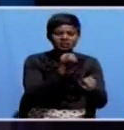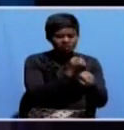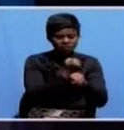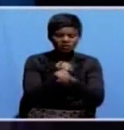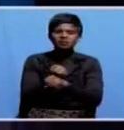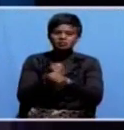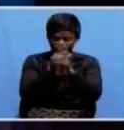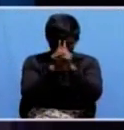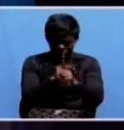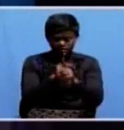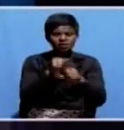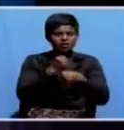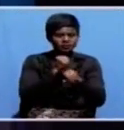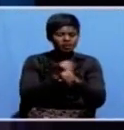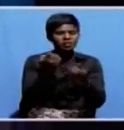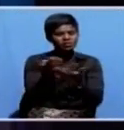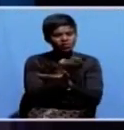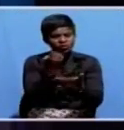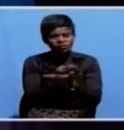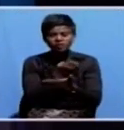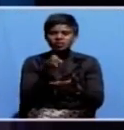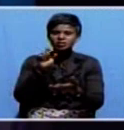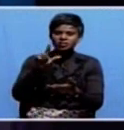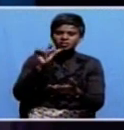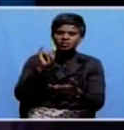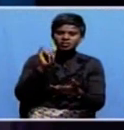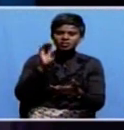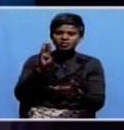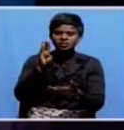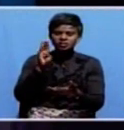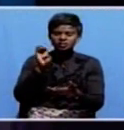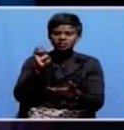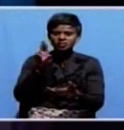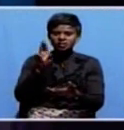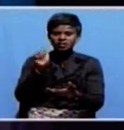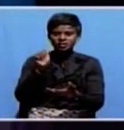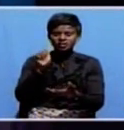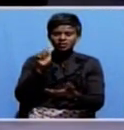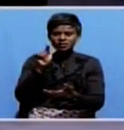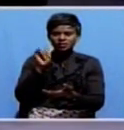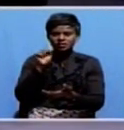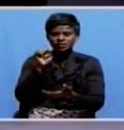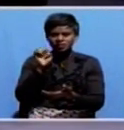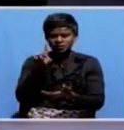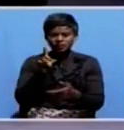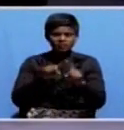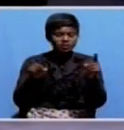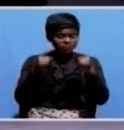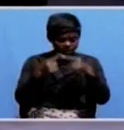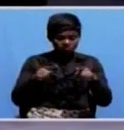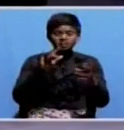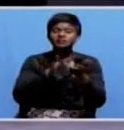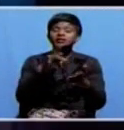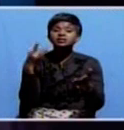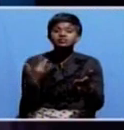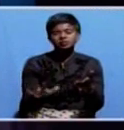liberalizing the economy. But this, like you say, was at a very high cost. It was at a very high People lost jobs. Yes. They were retrenched. Yes.